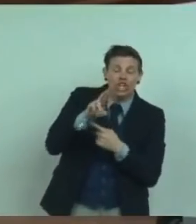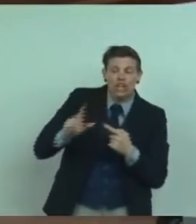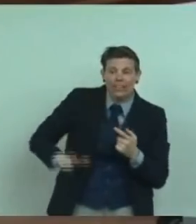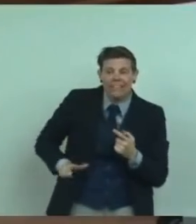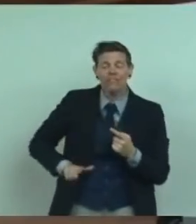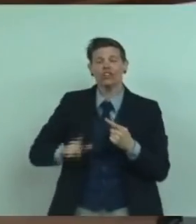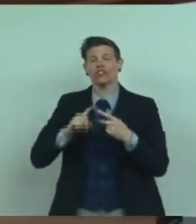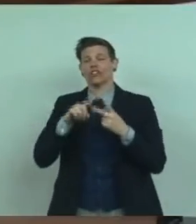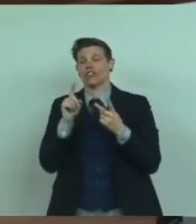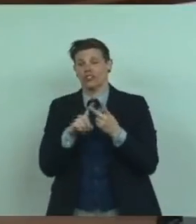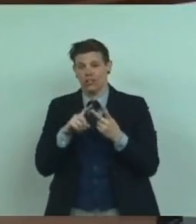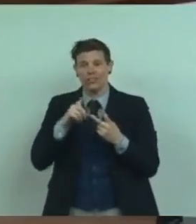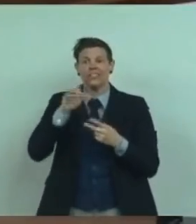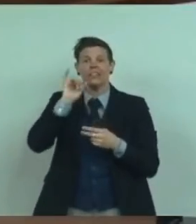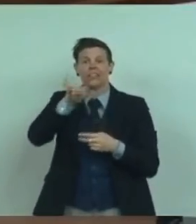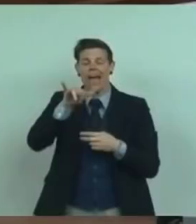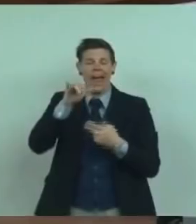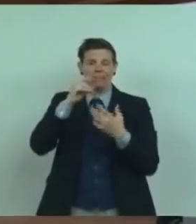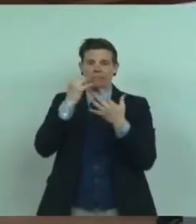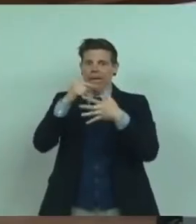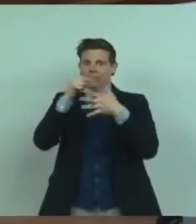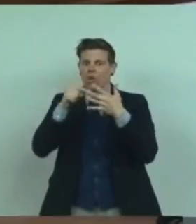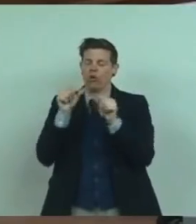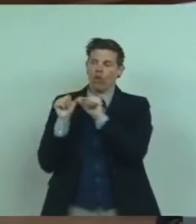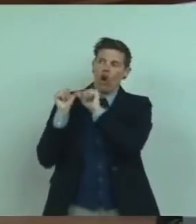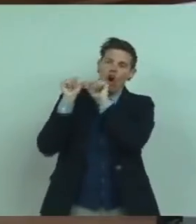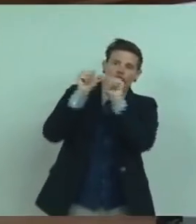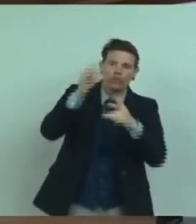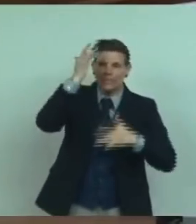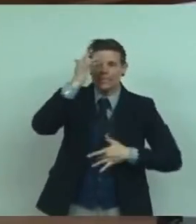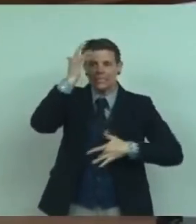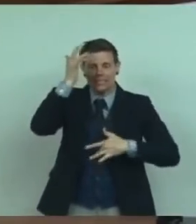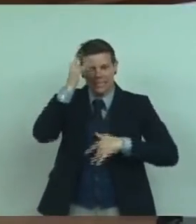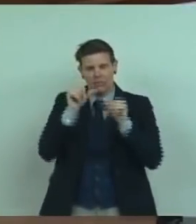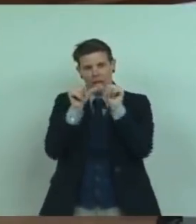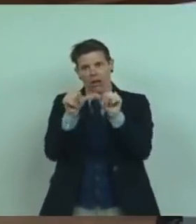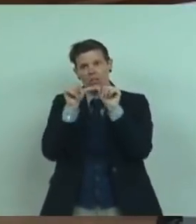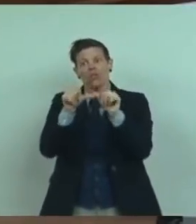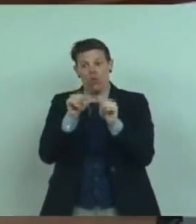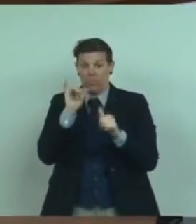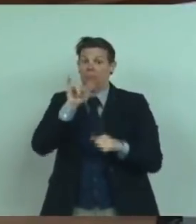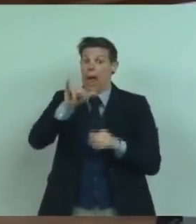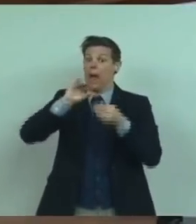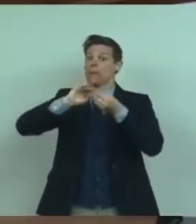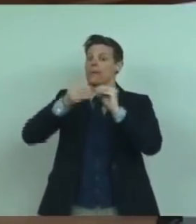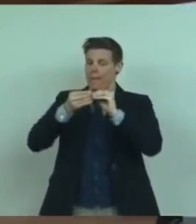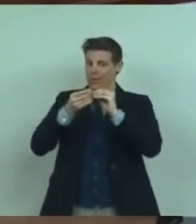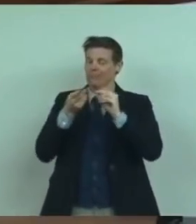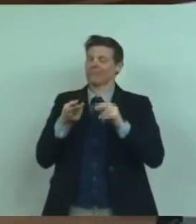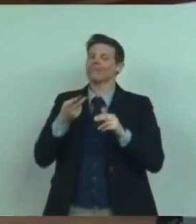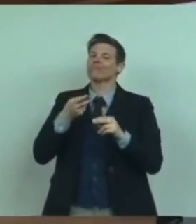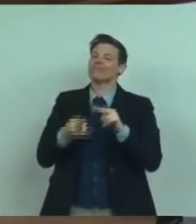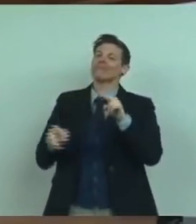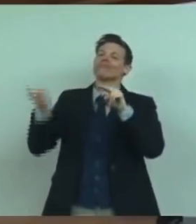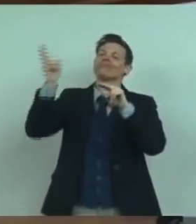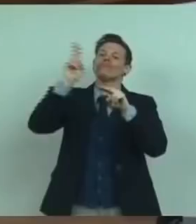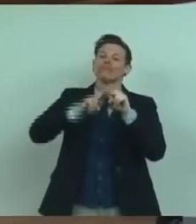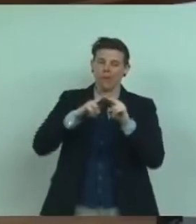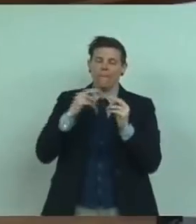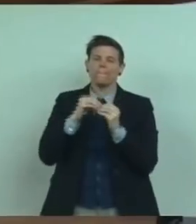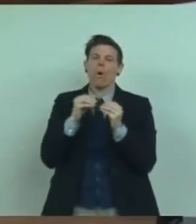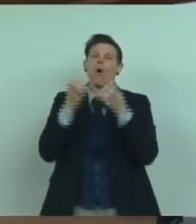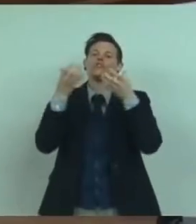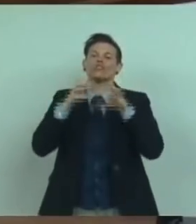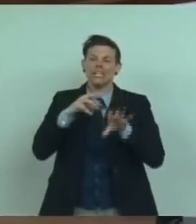death with COVID. And in particular, there are some Native American tribes that have a very, very high rate of